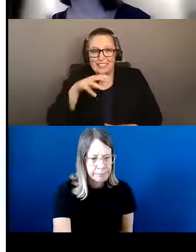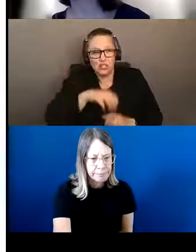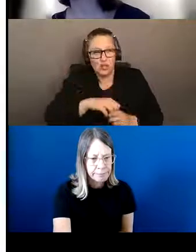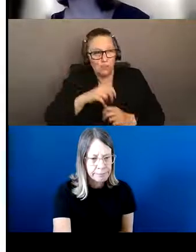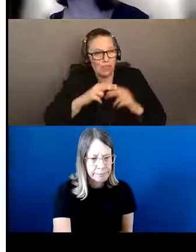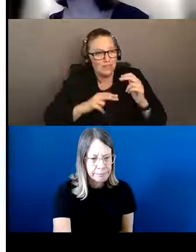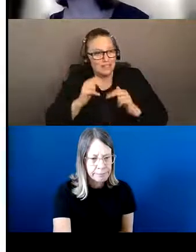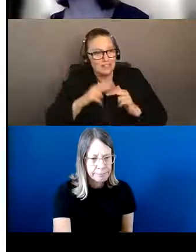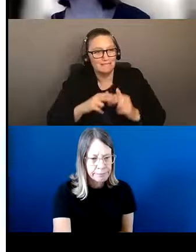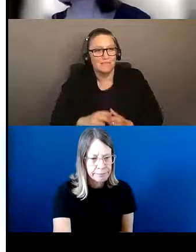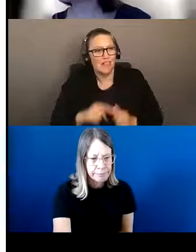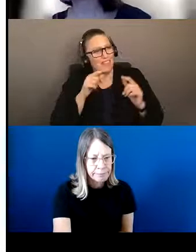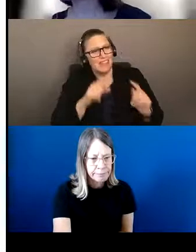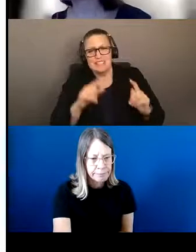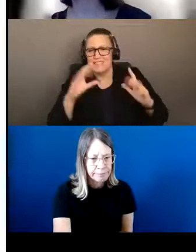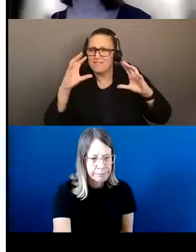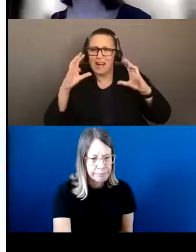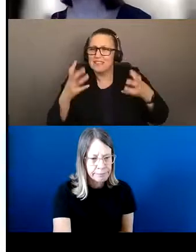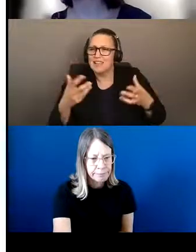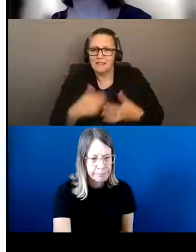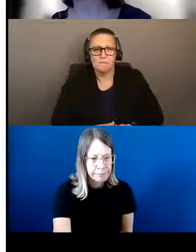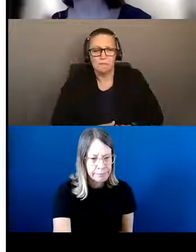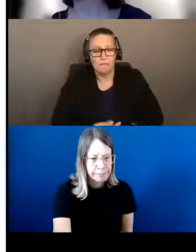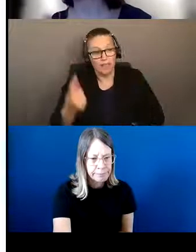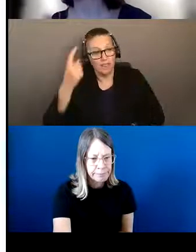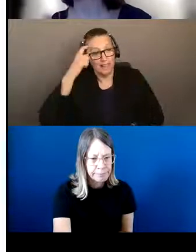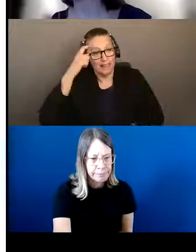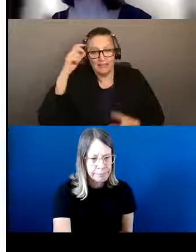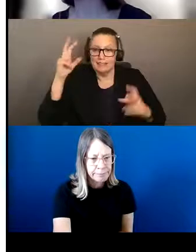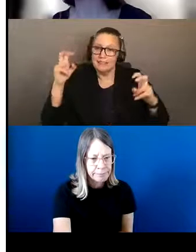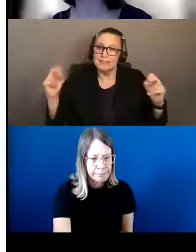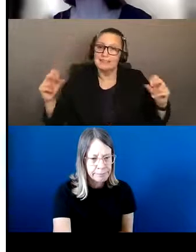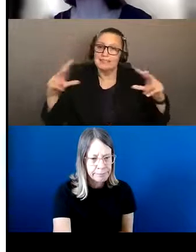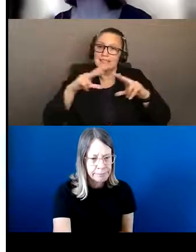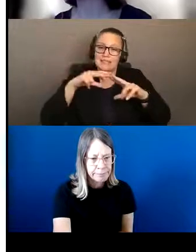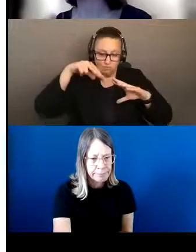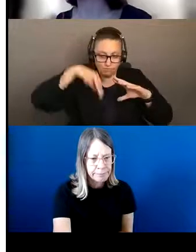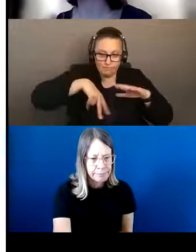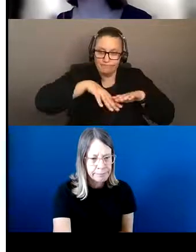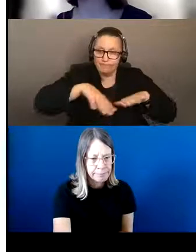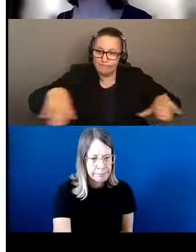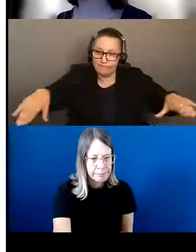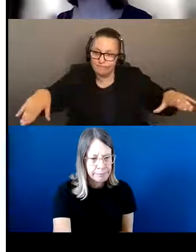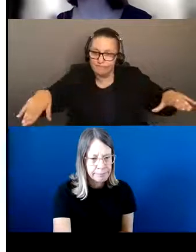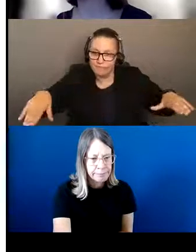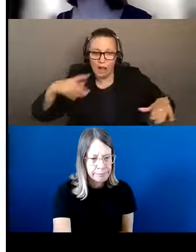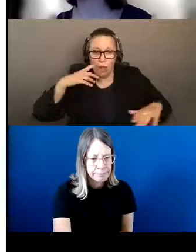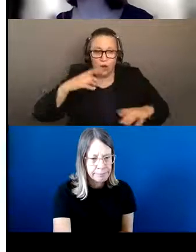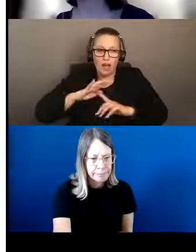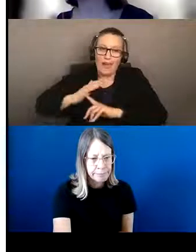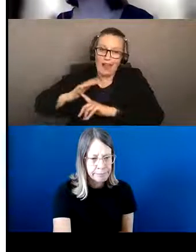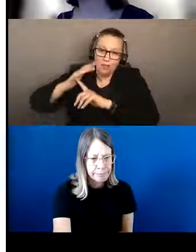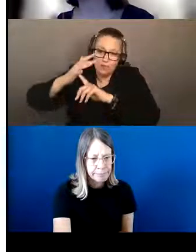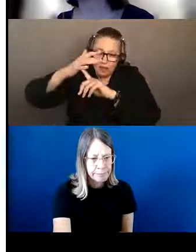fascinating. When seen through the lens of Sydney down to the ground, it reminds me of a grid of streets from an aerial perspective,